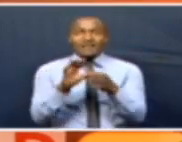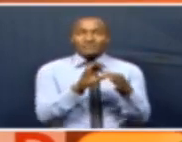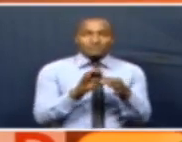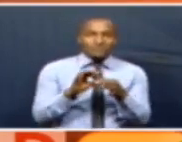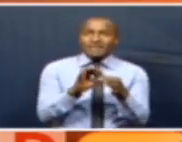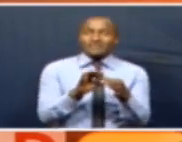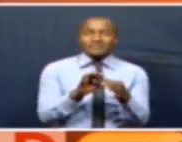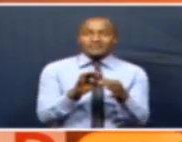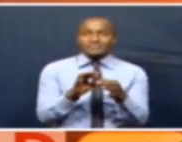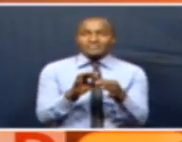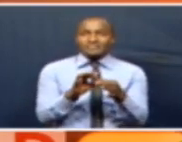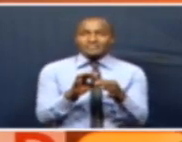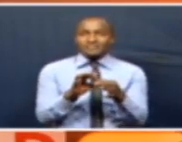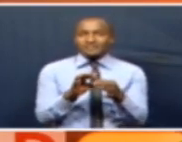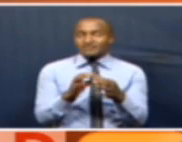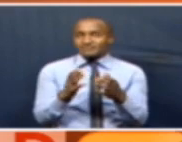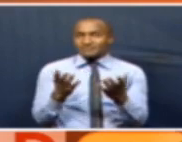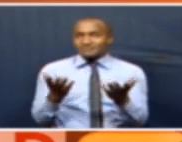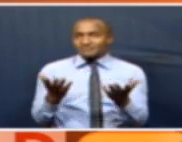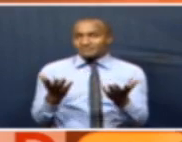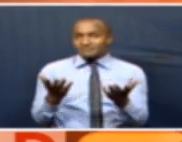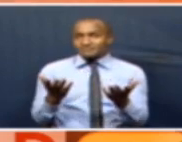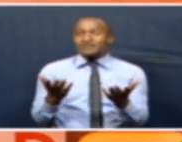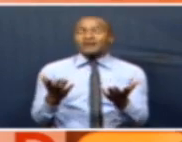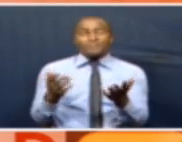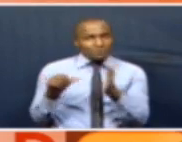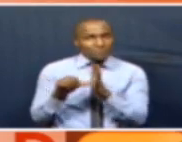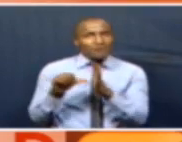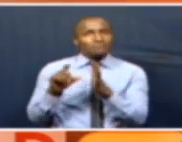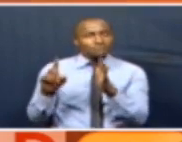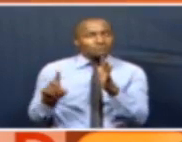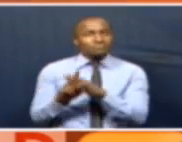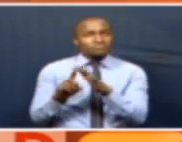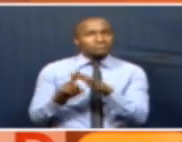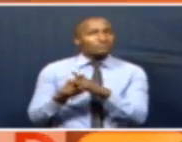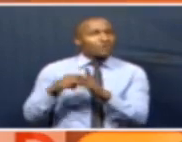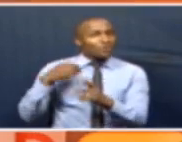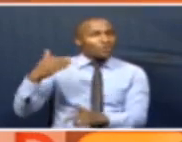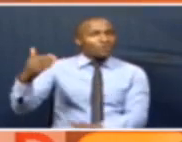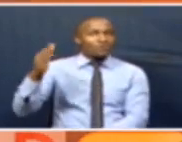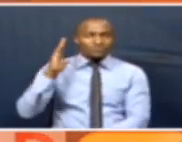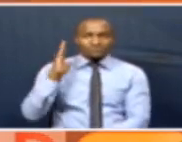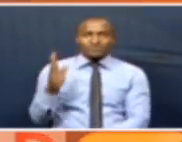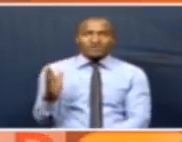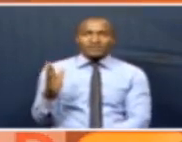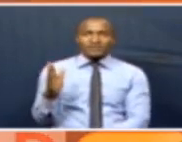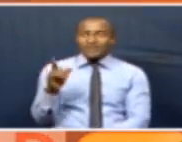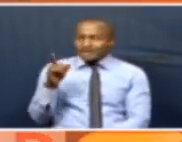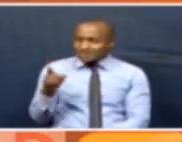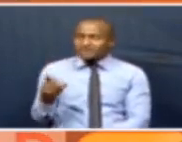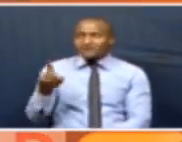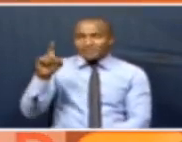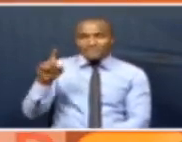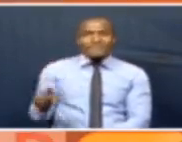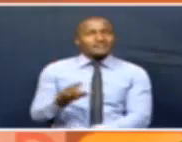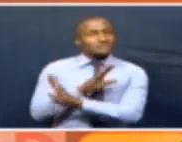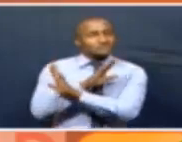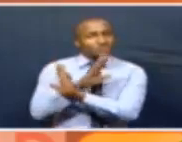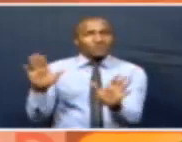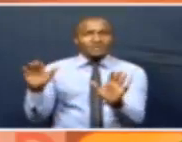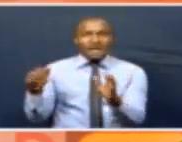way we will have back dictatorship in this country. Right. And that must not be allowed to